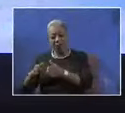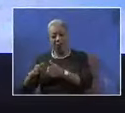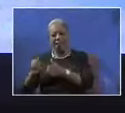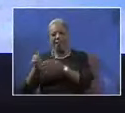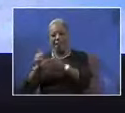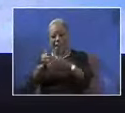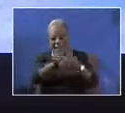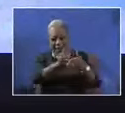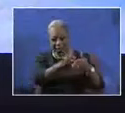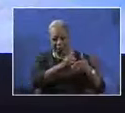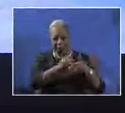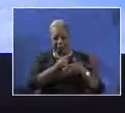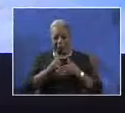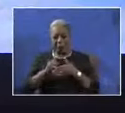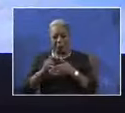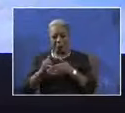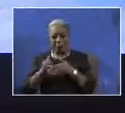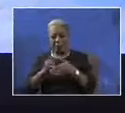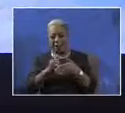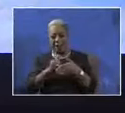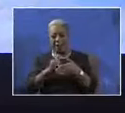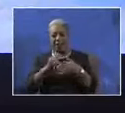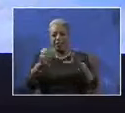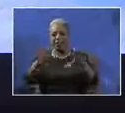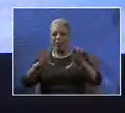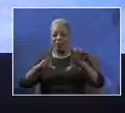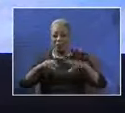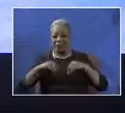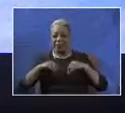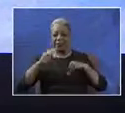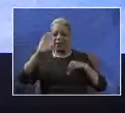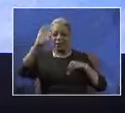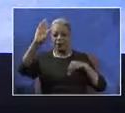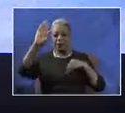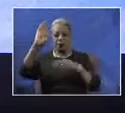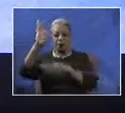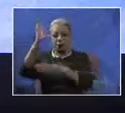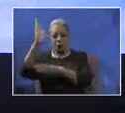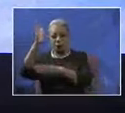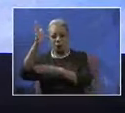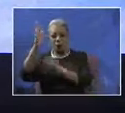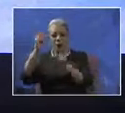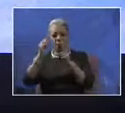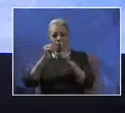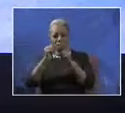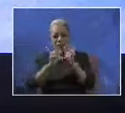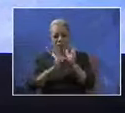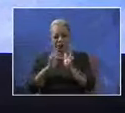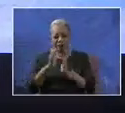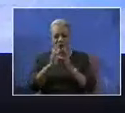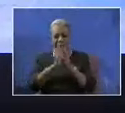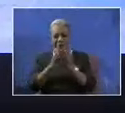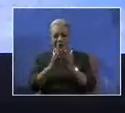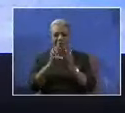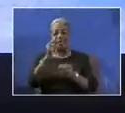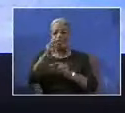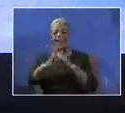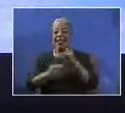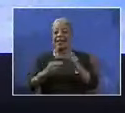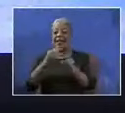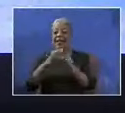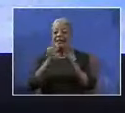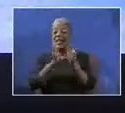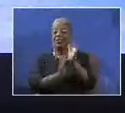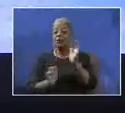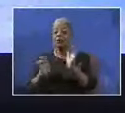day, for the night is coming when no one can work. In Jesus' name, amen. Now, this is a long chapter,